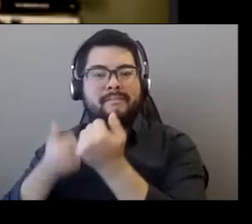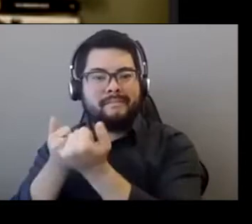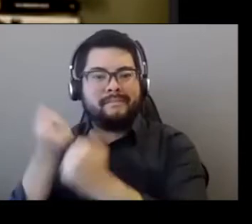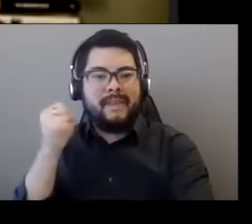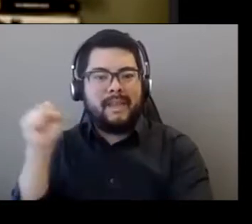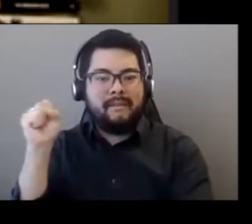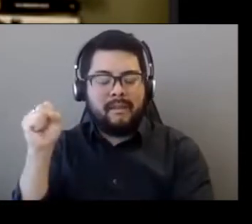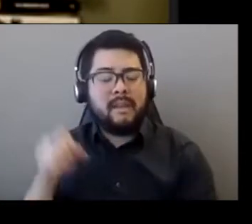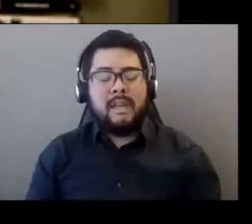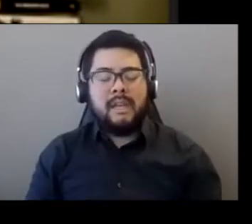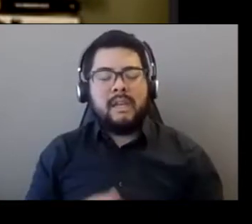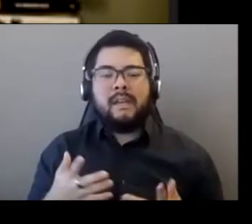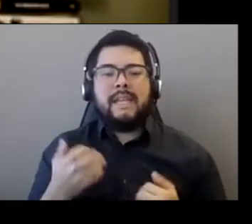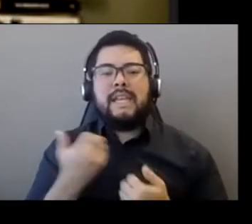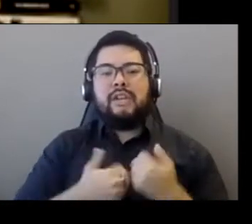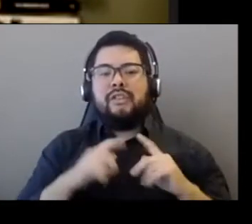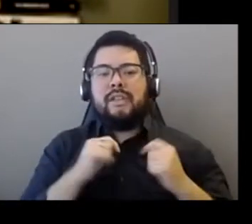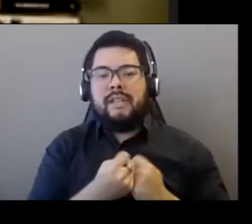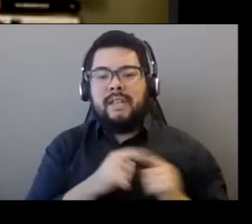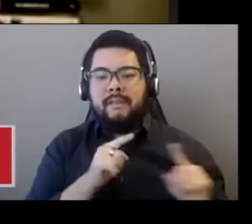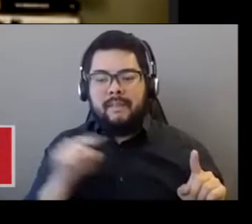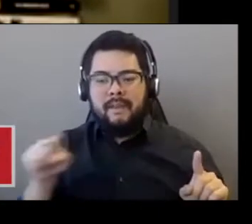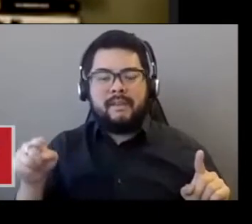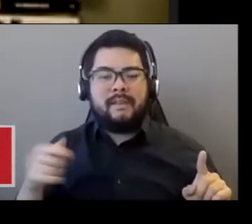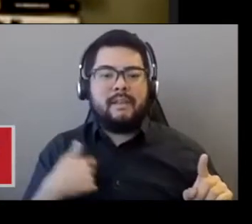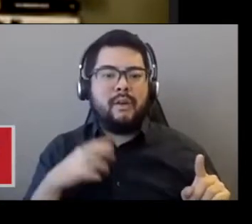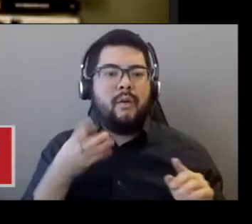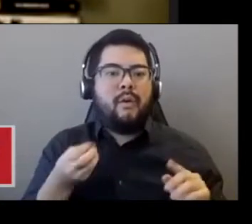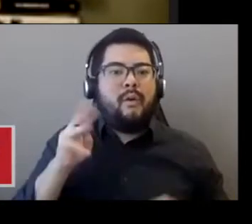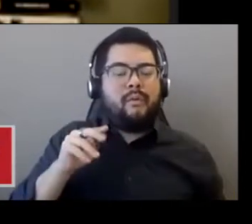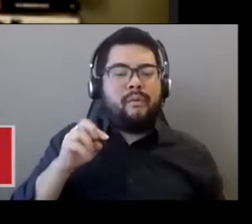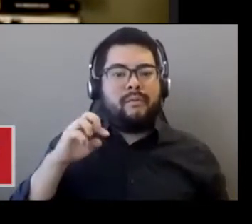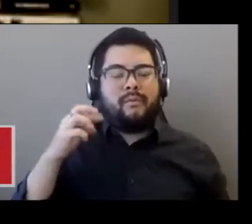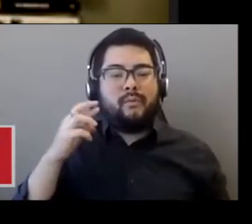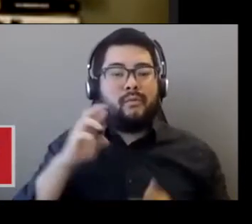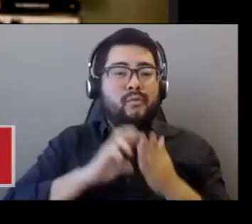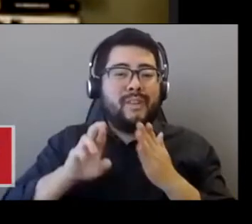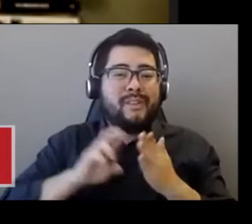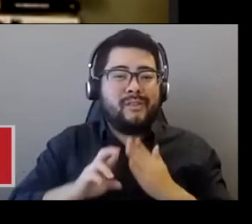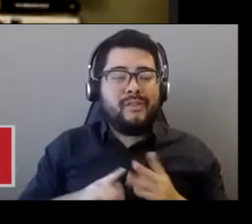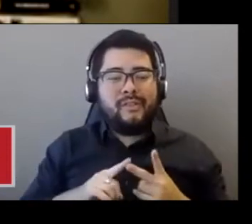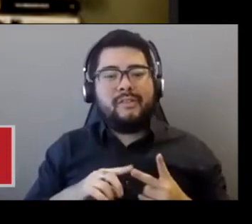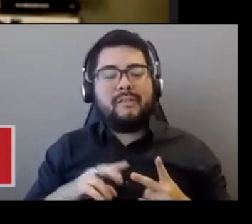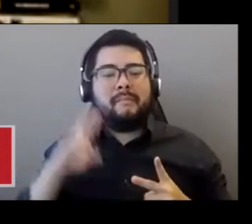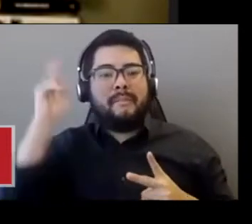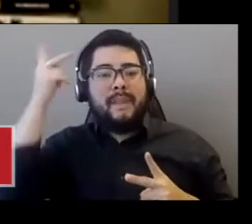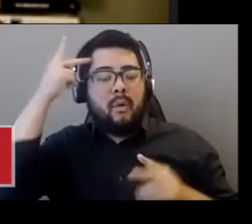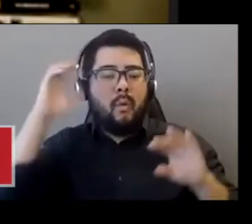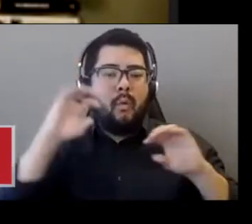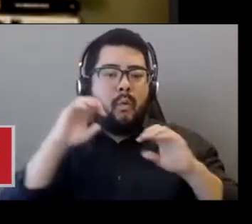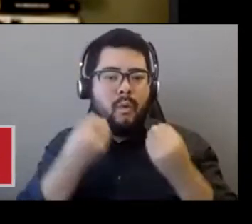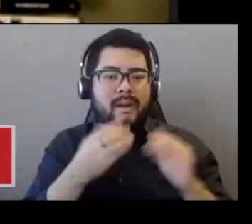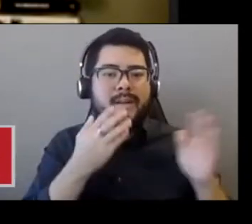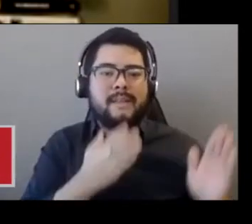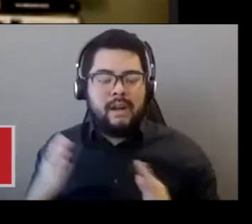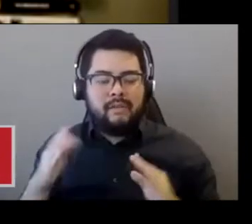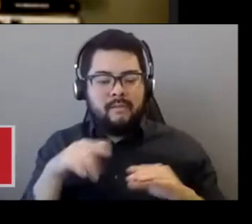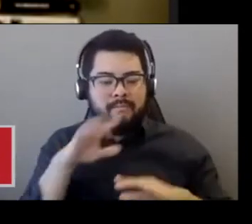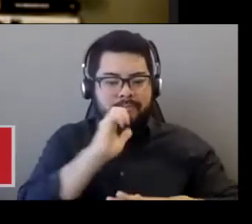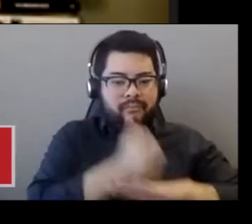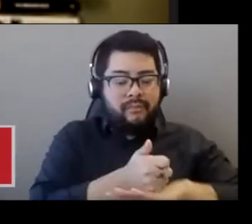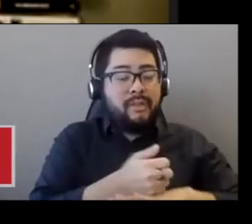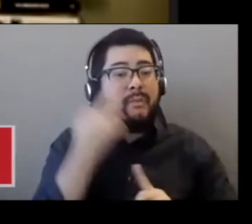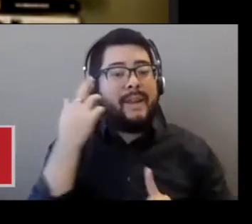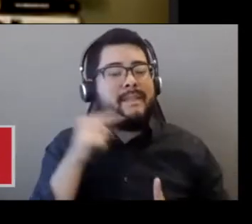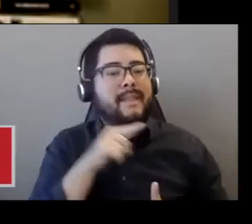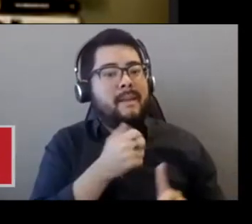of political and social organizations who are also researchers. These happen to be two things that they do. They are also active